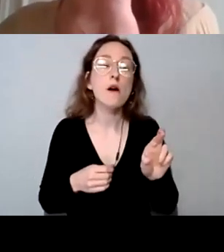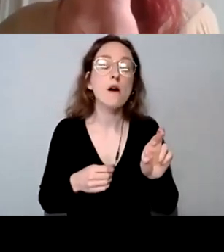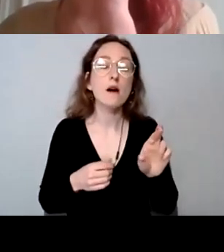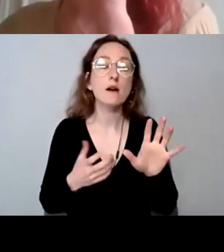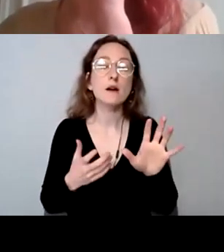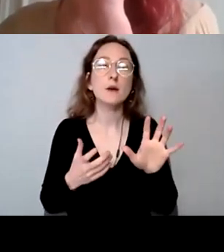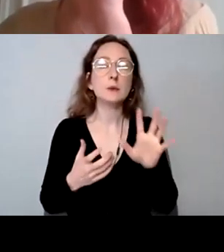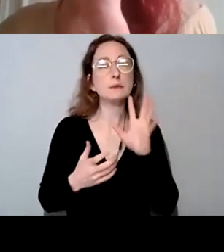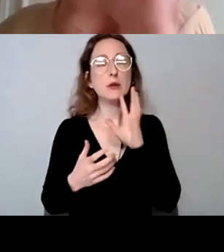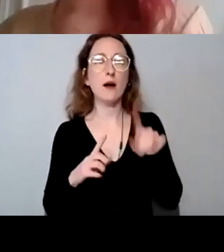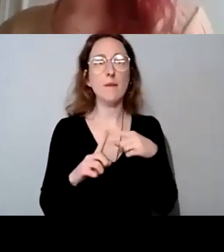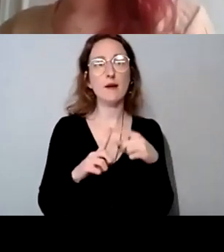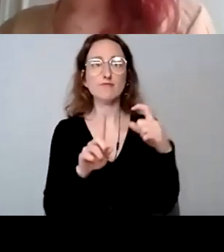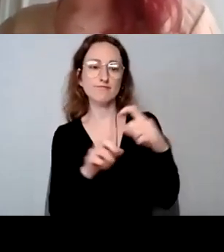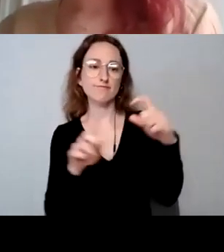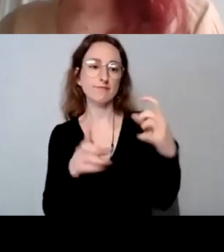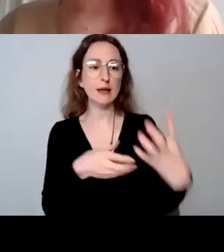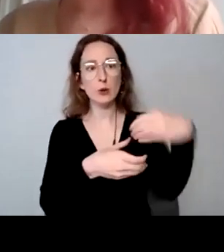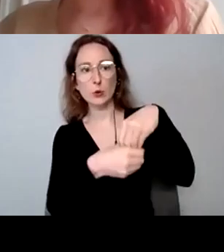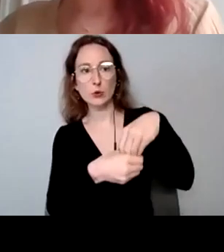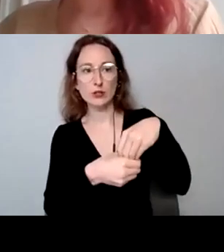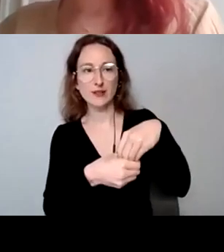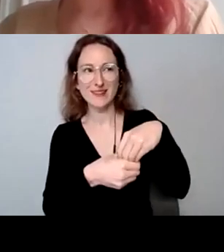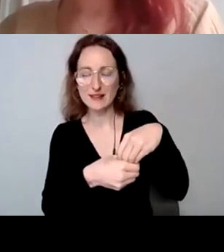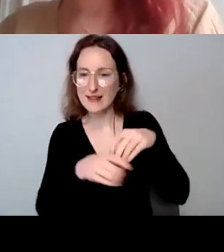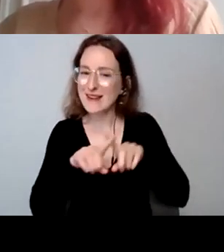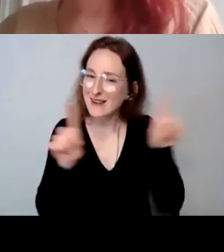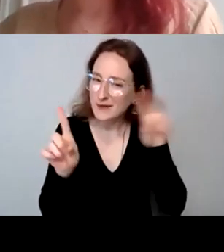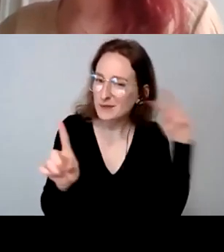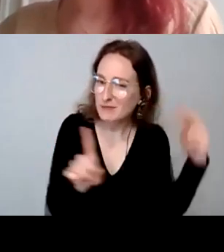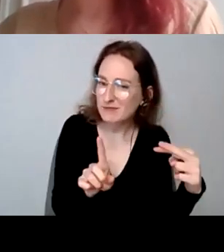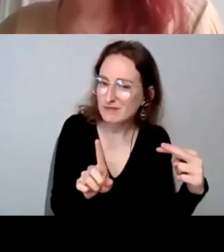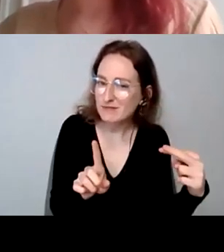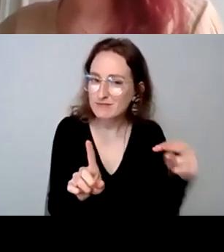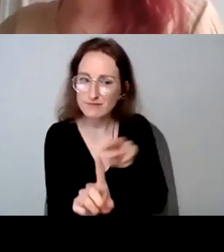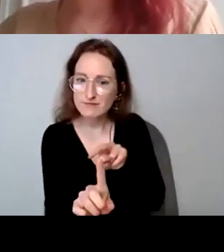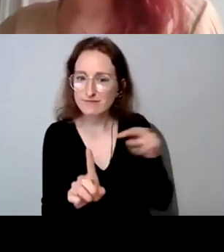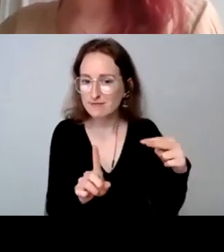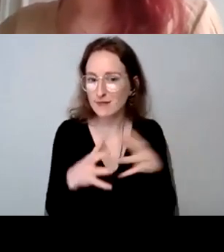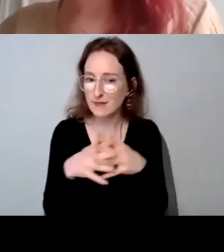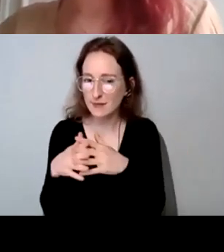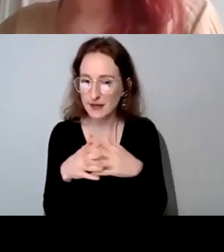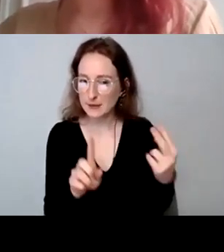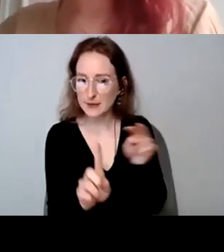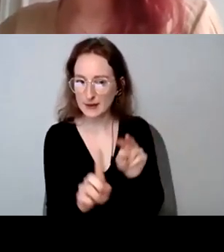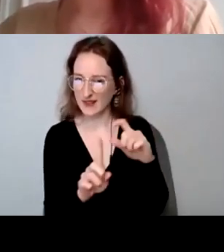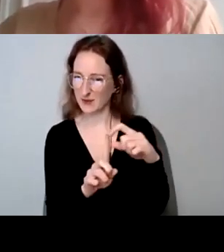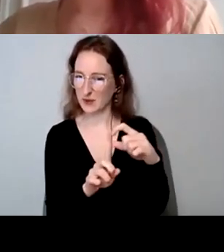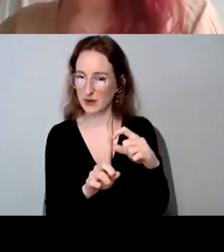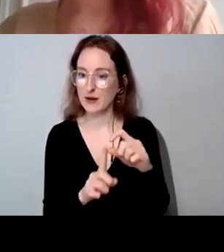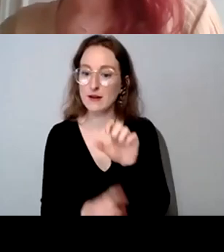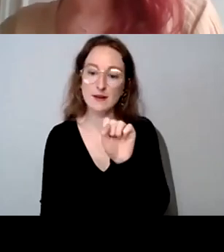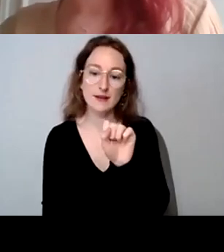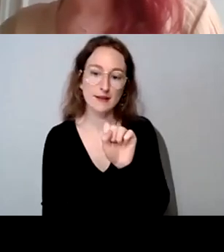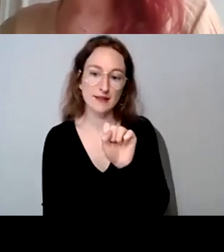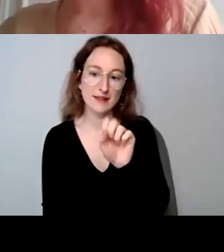about inclusion in Russia, do they have something else in mind? Maybe I'll start with Svetlana Burardina,